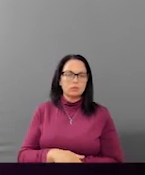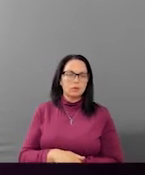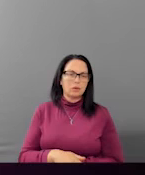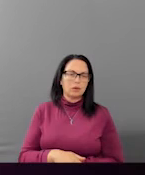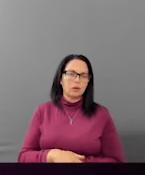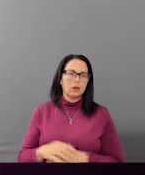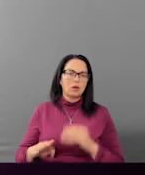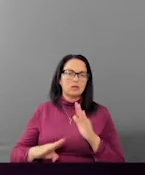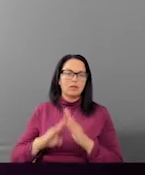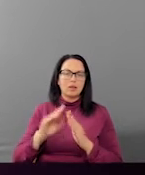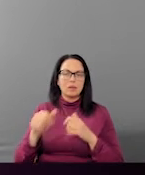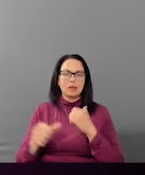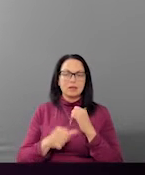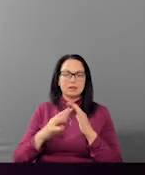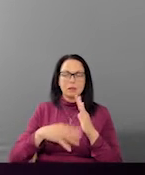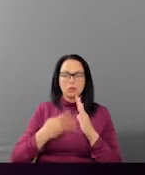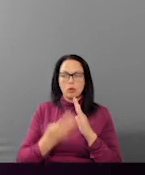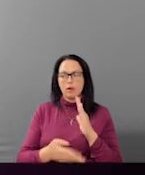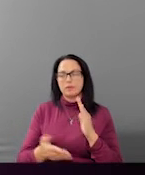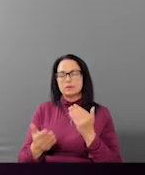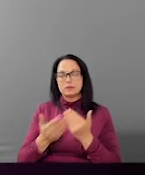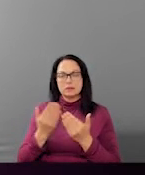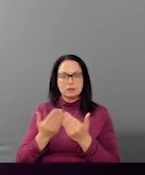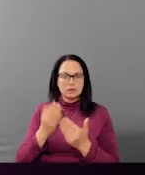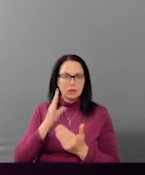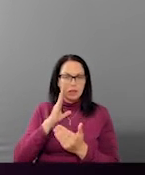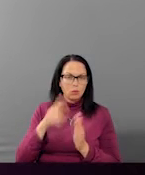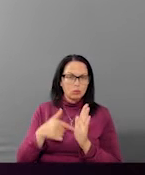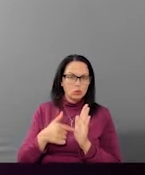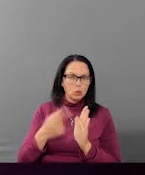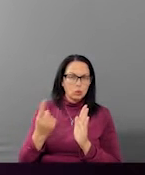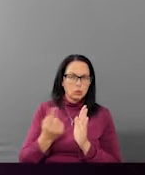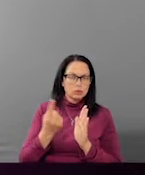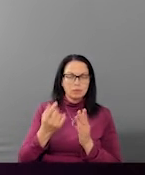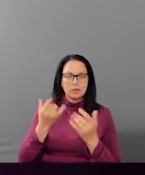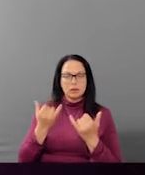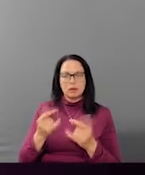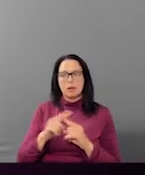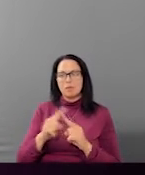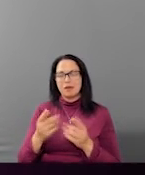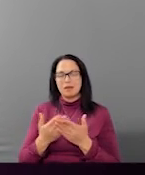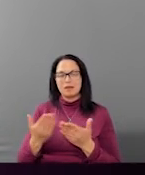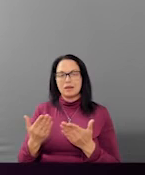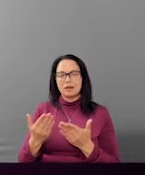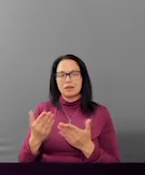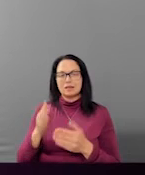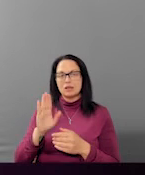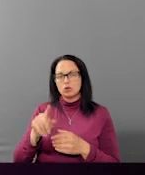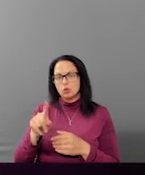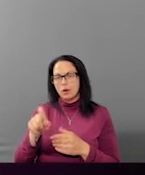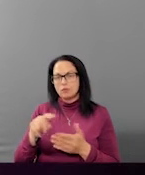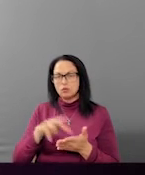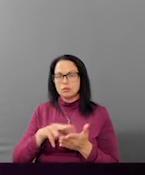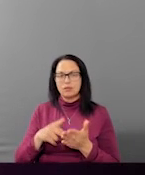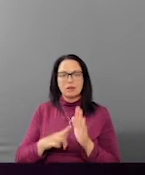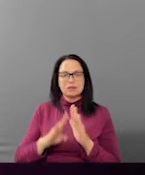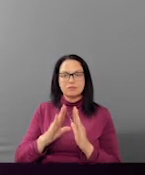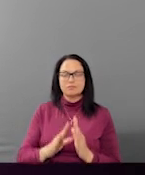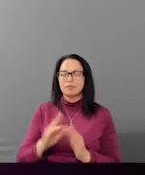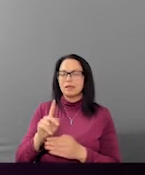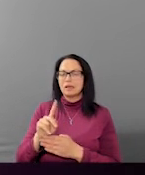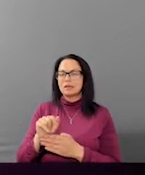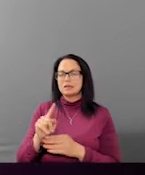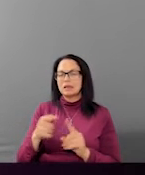developing a subgraph is super easy. And I'm going to show you guys that today, but the things that you have to define as a developer are the data source, so